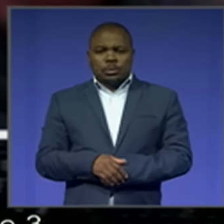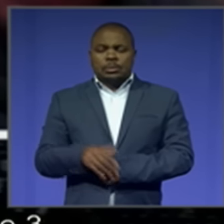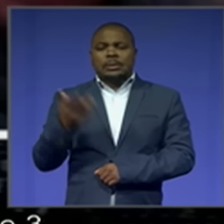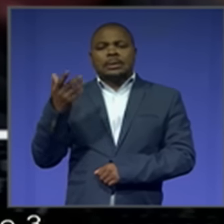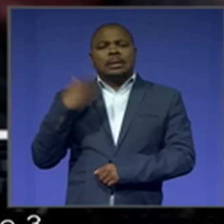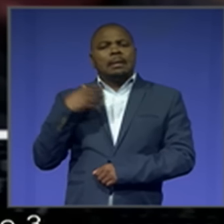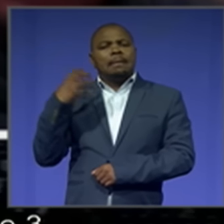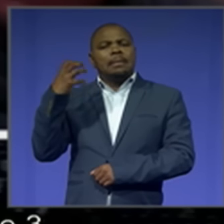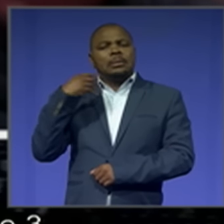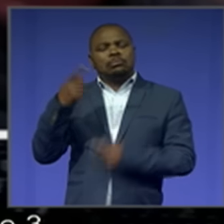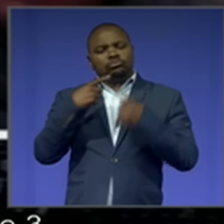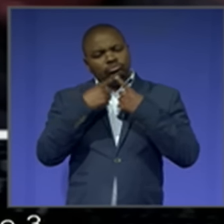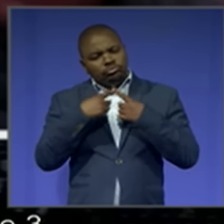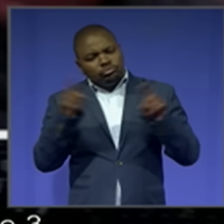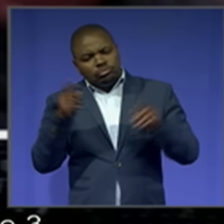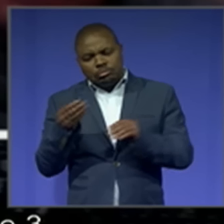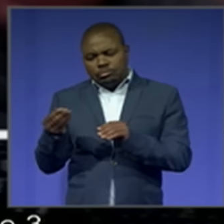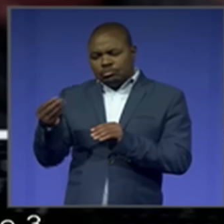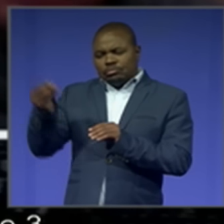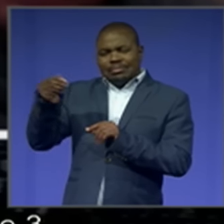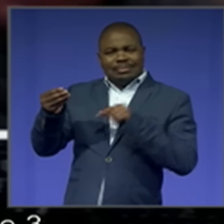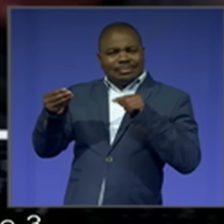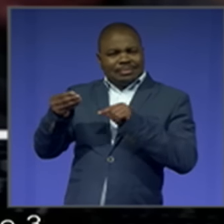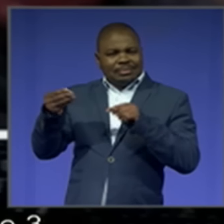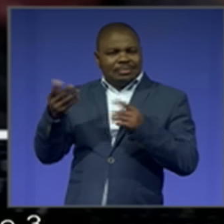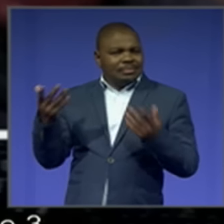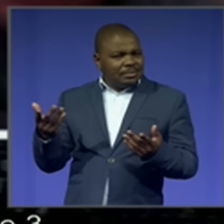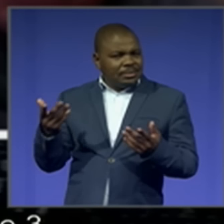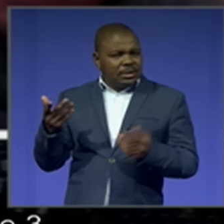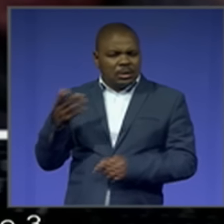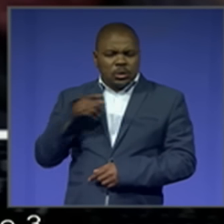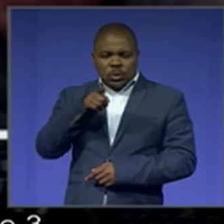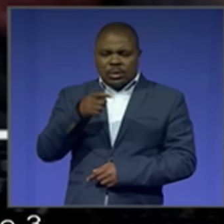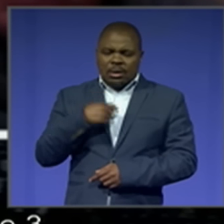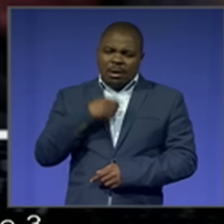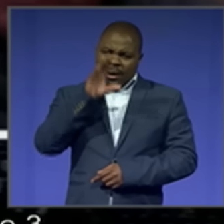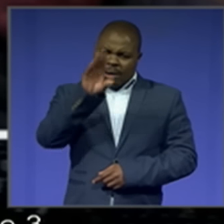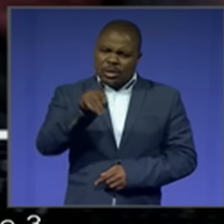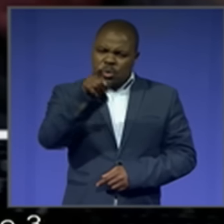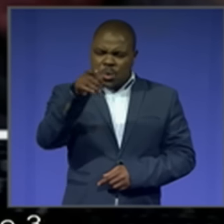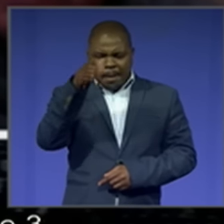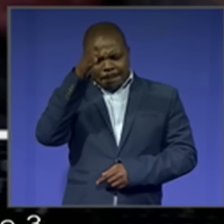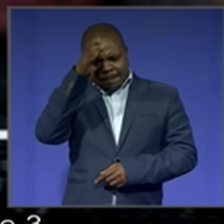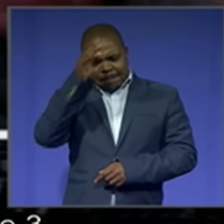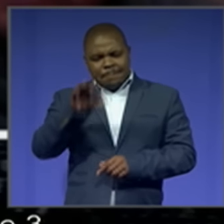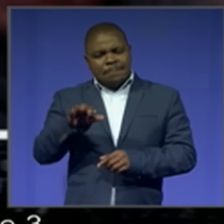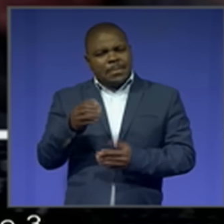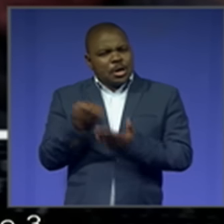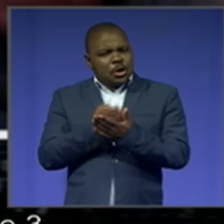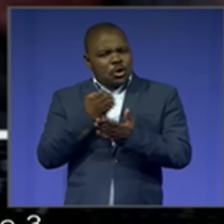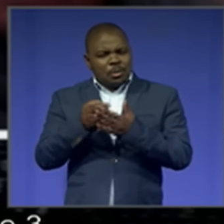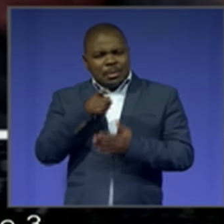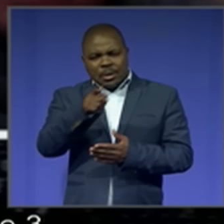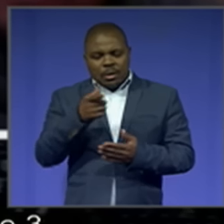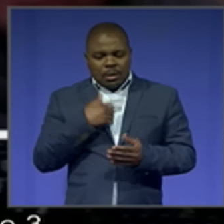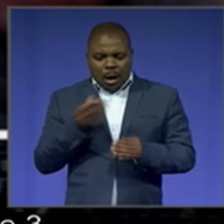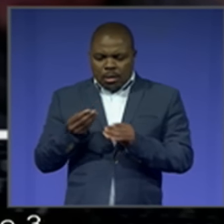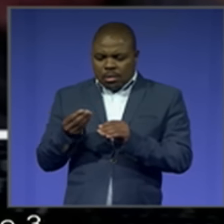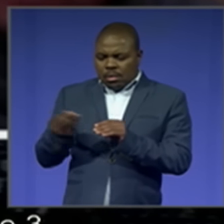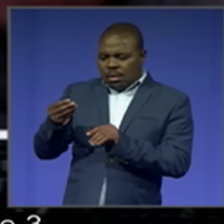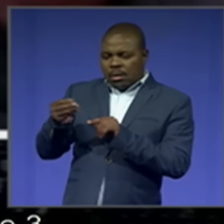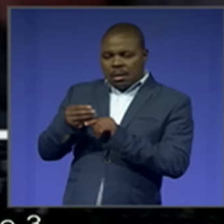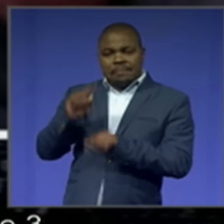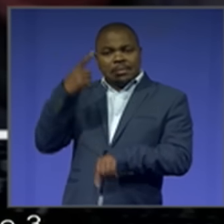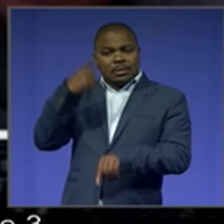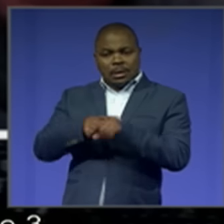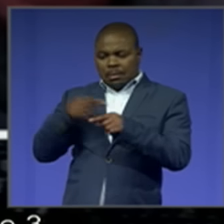tsa manang le sekgahla kapa ho nyollwa ha sekgahla sa moruo mme re ka botsa ho tswa wena jwalo ka setsibo rena ho nyollwa ho ha tswalwa ka mora dilemo tse ka bang